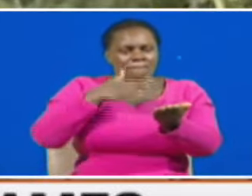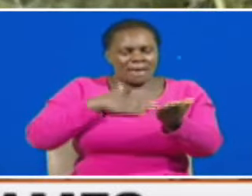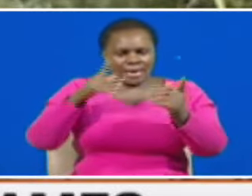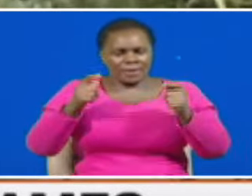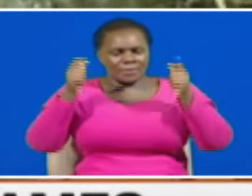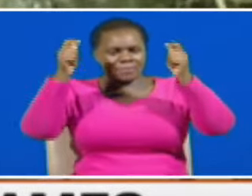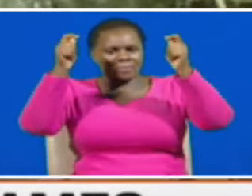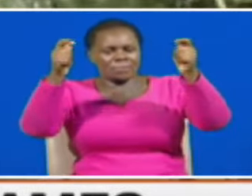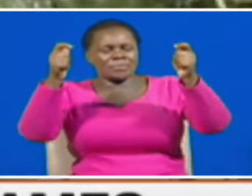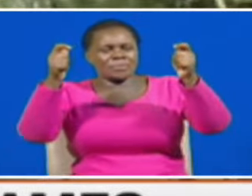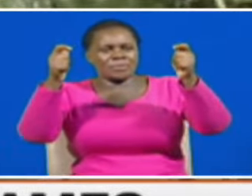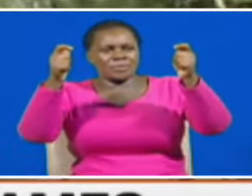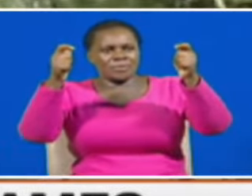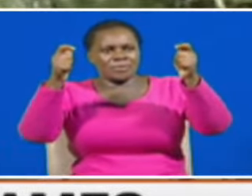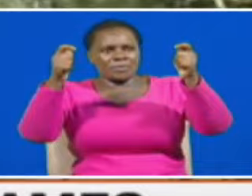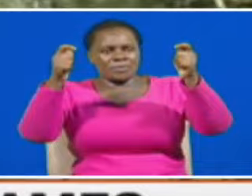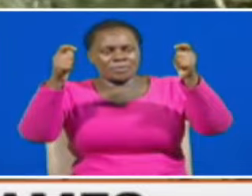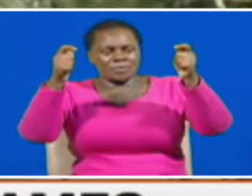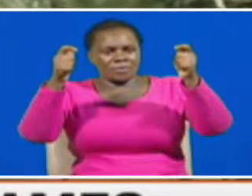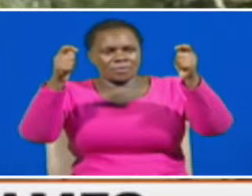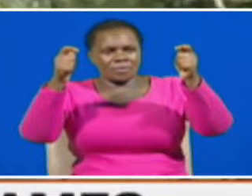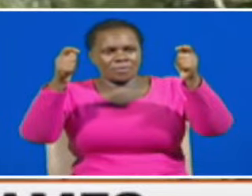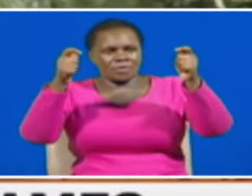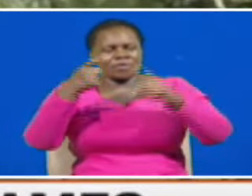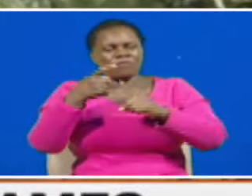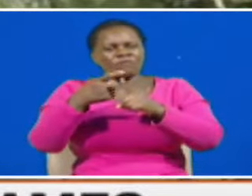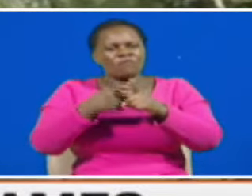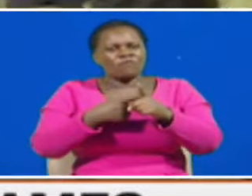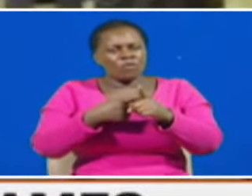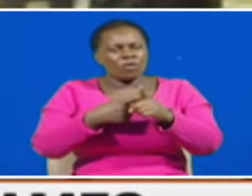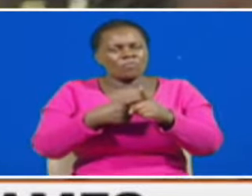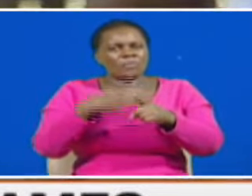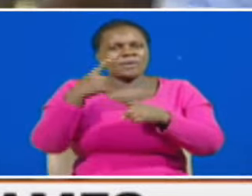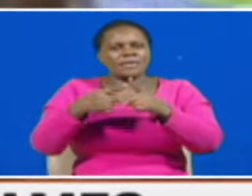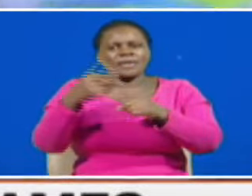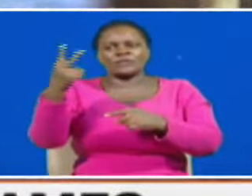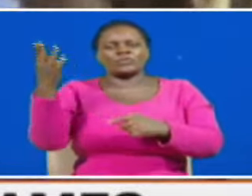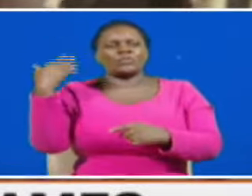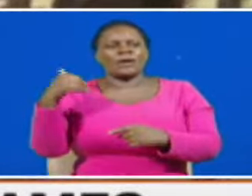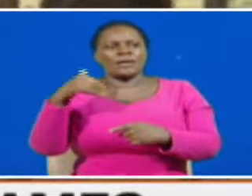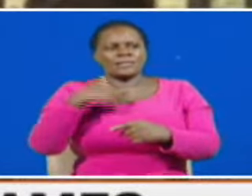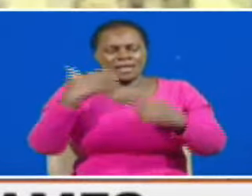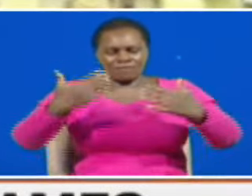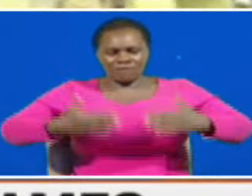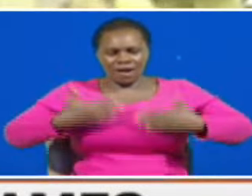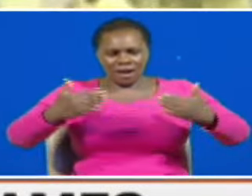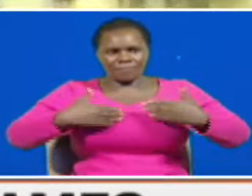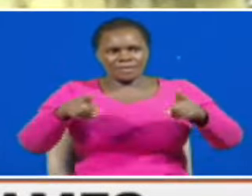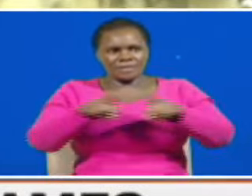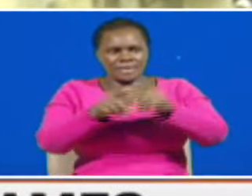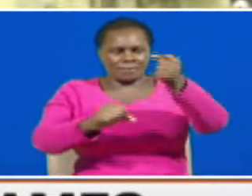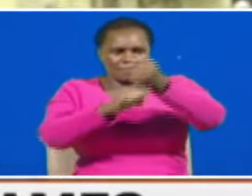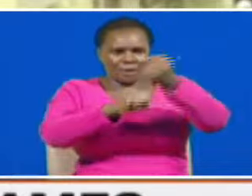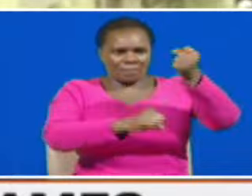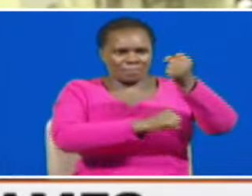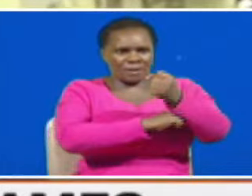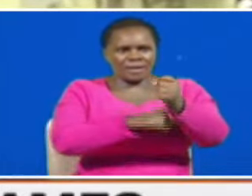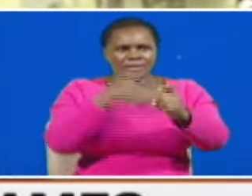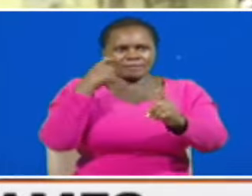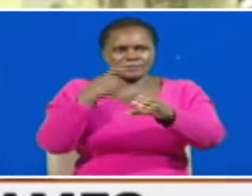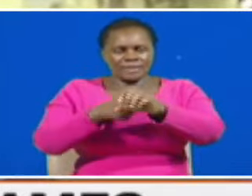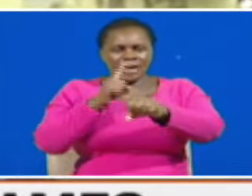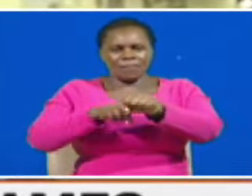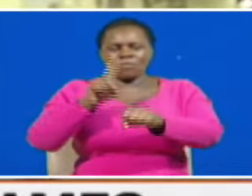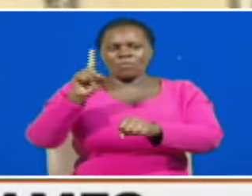trophy that we have had for the past 2 years. We are delighted as sponsors because the Term 1 Games